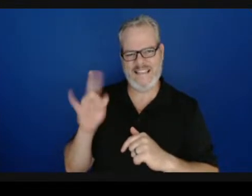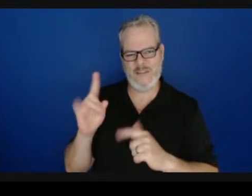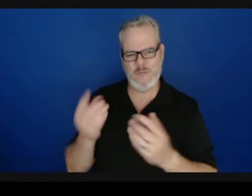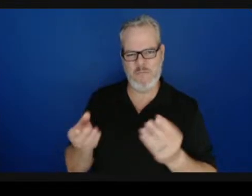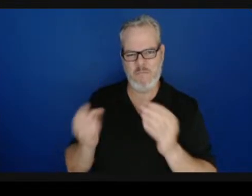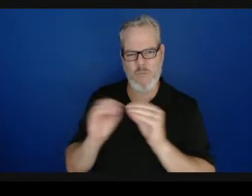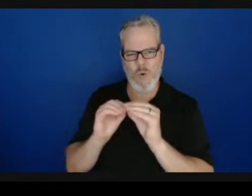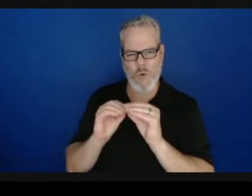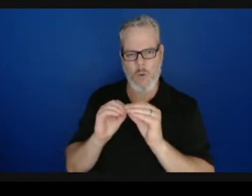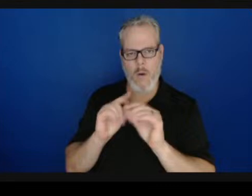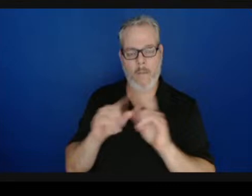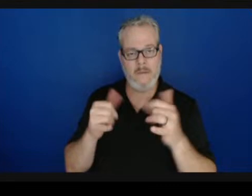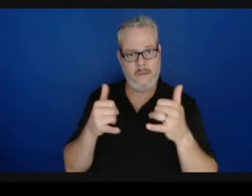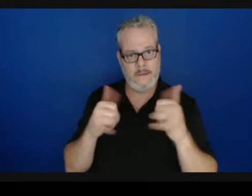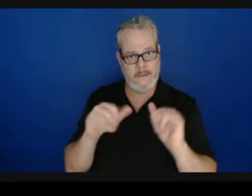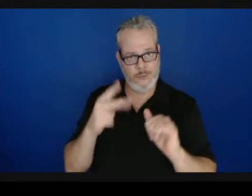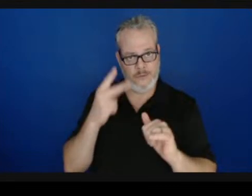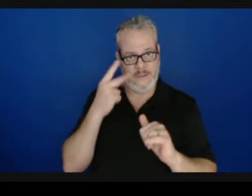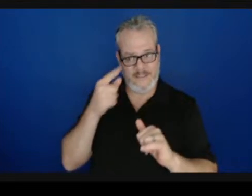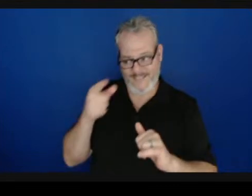the Kilauea activity,